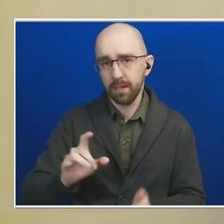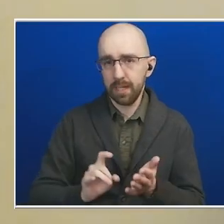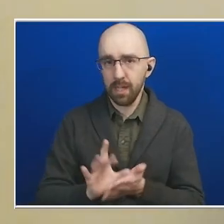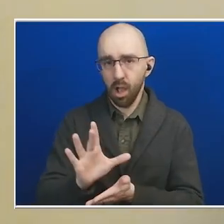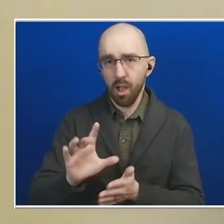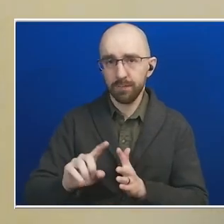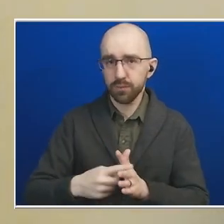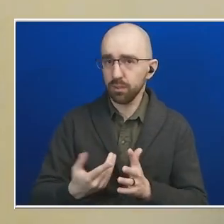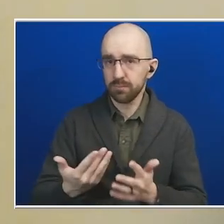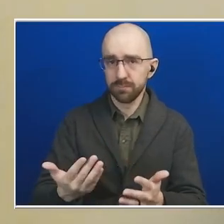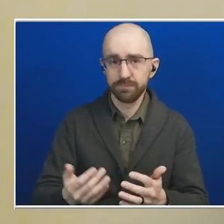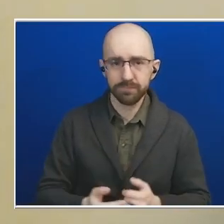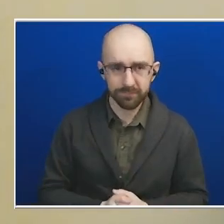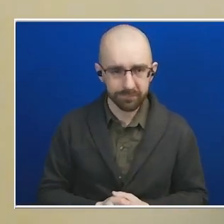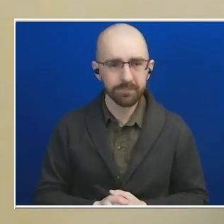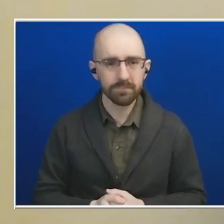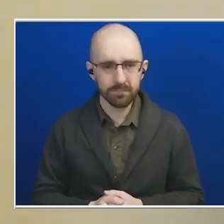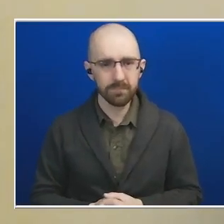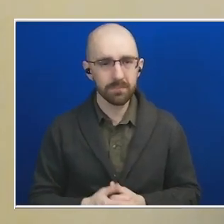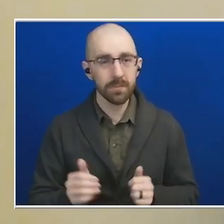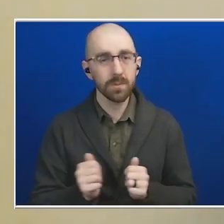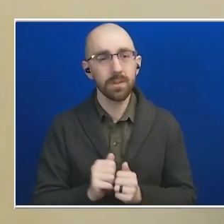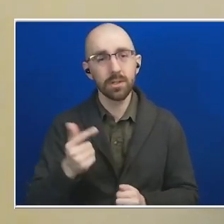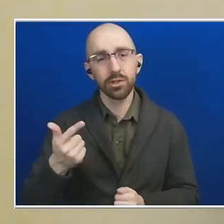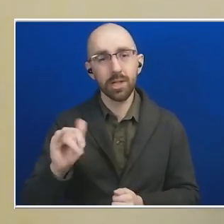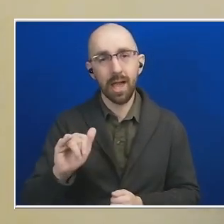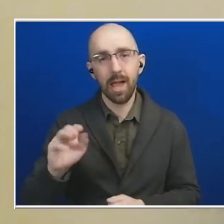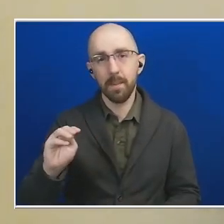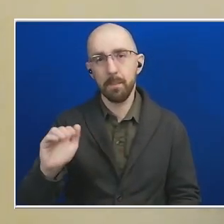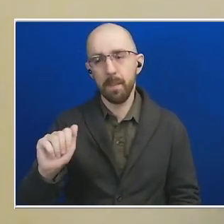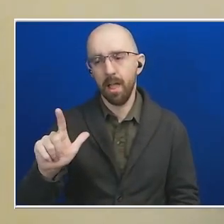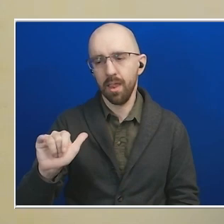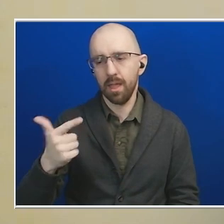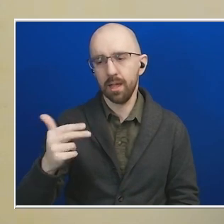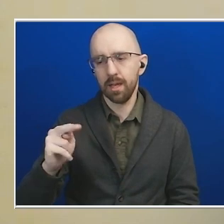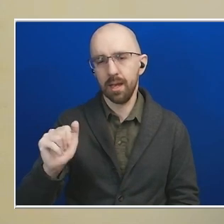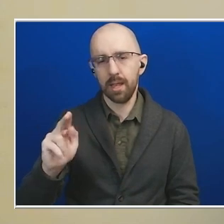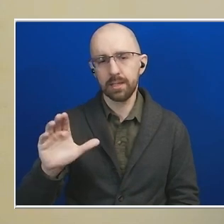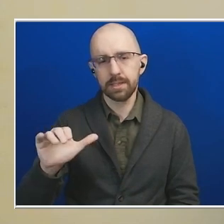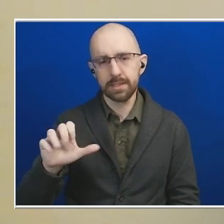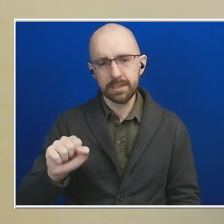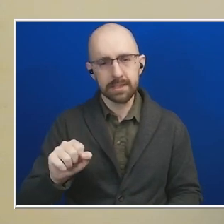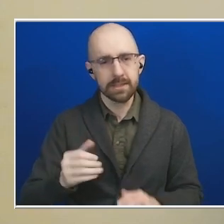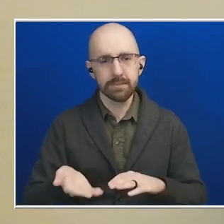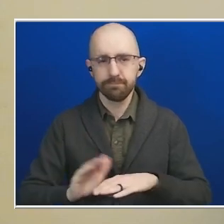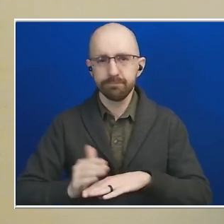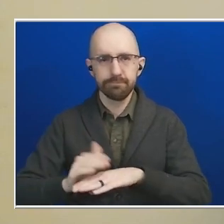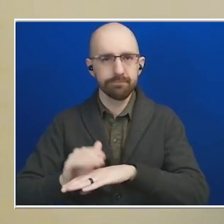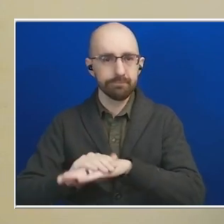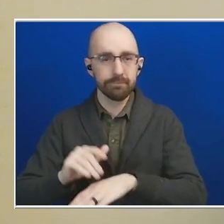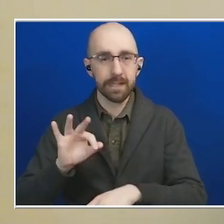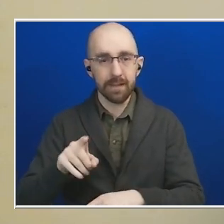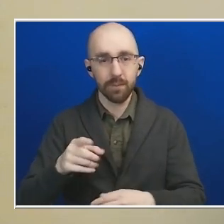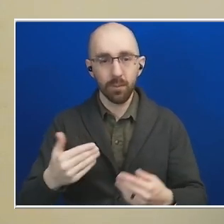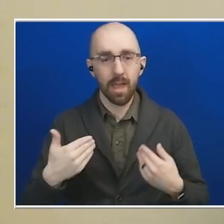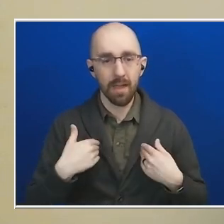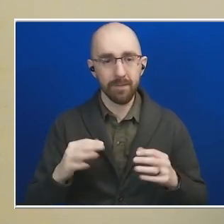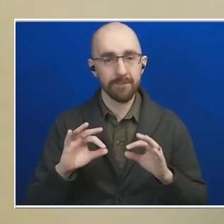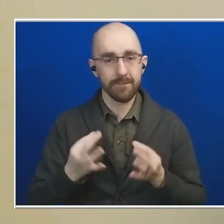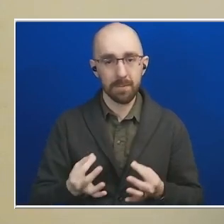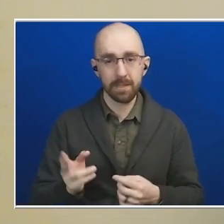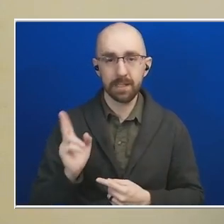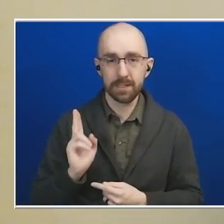I think with GI malignancies being on the rise, if you have a family history